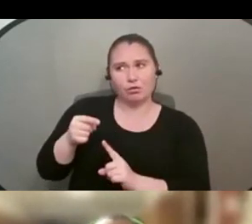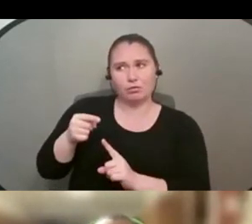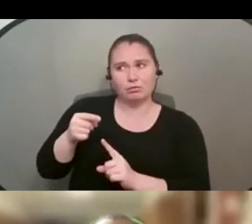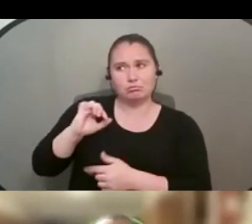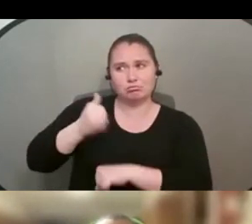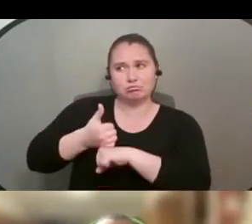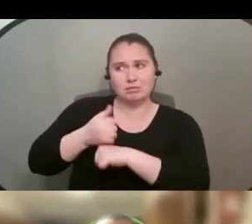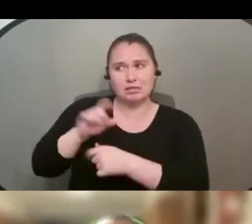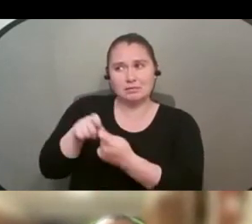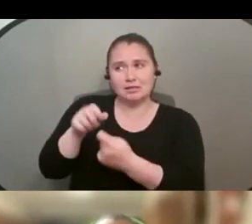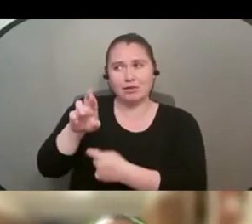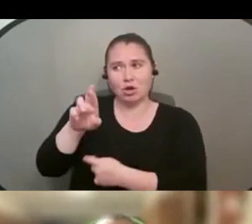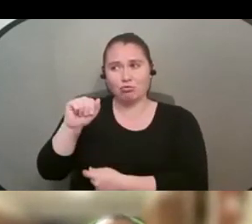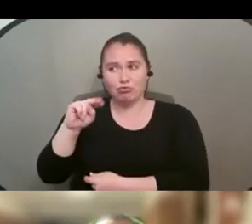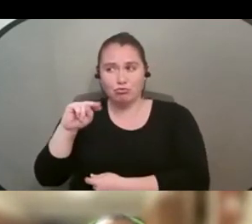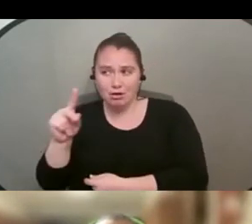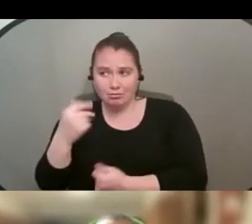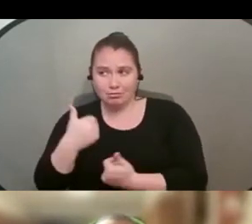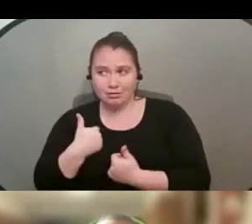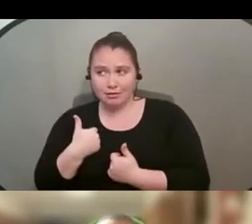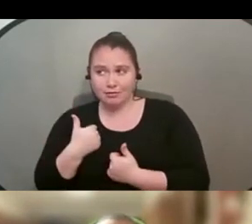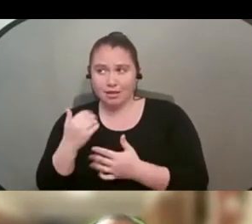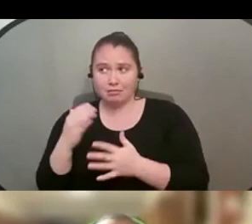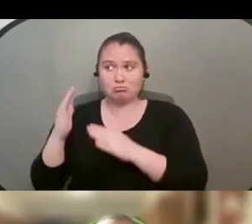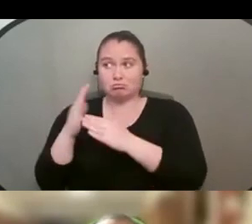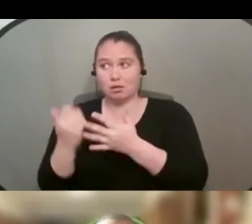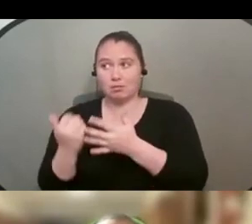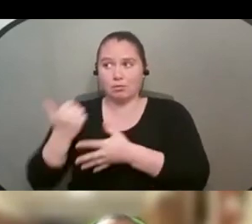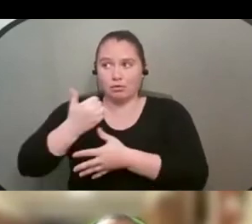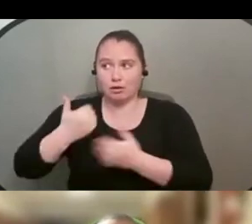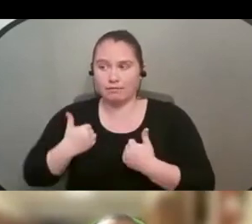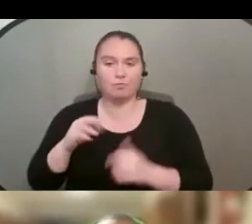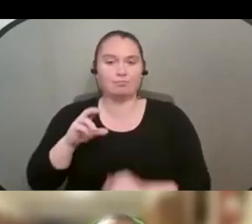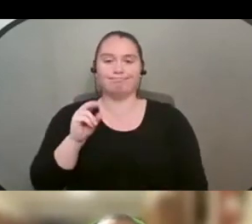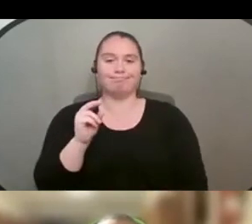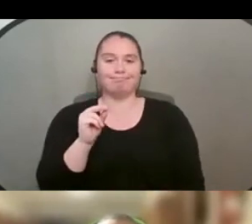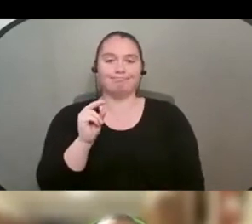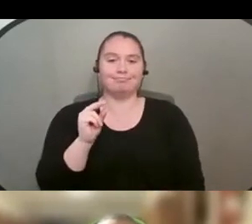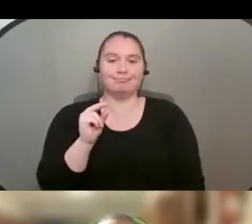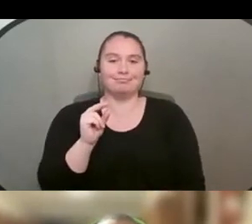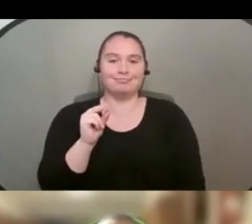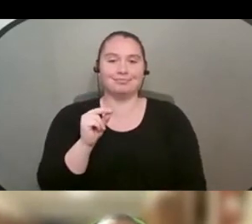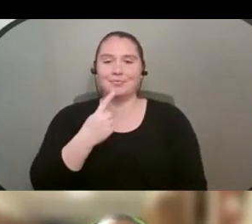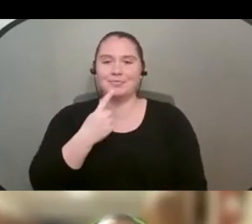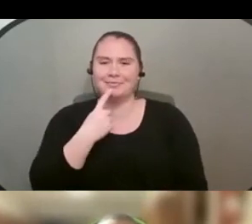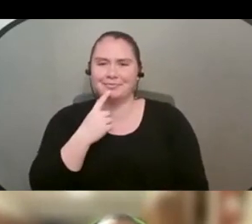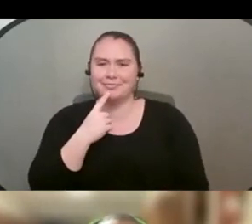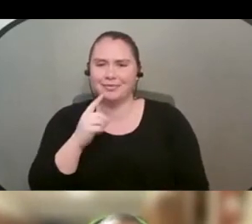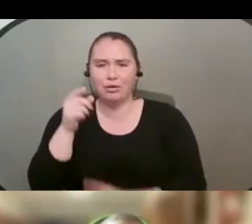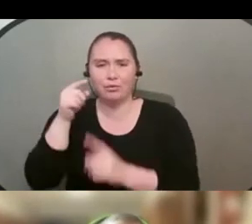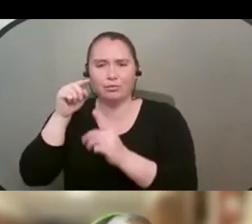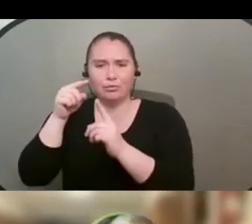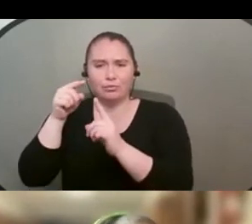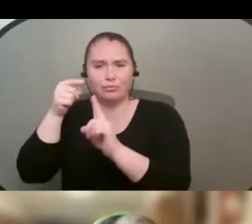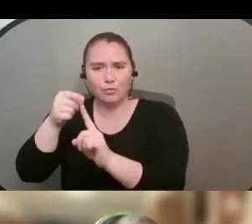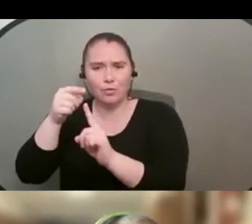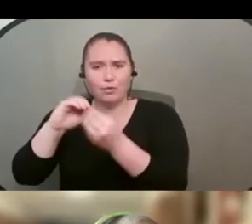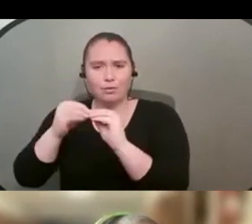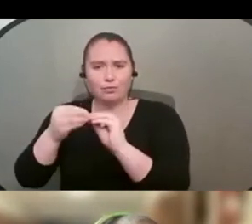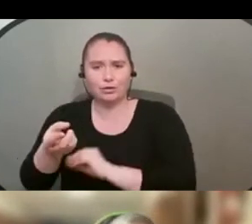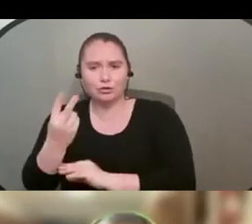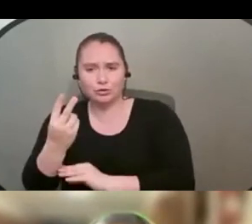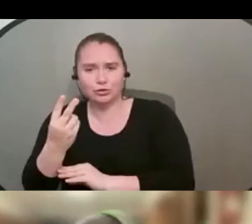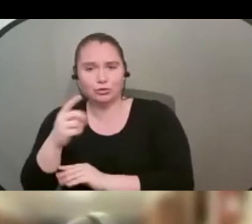not intended to be in rank order. There was a discussion about whether or not number two, where it was about equity, really what should be goal